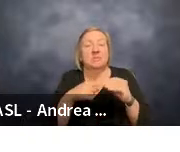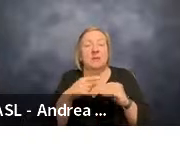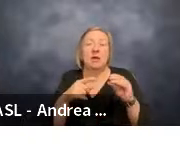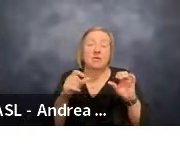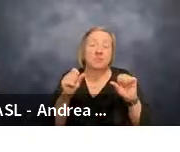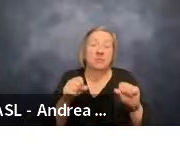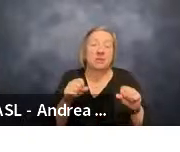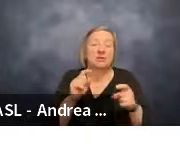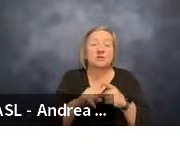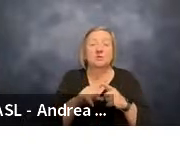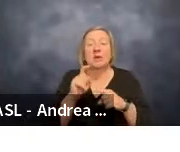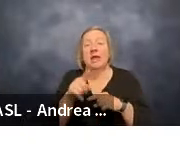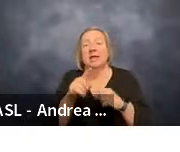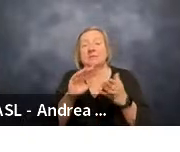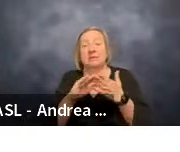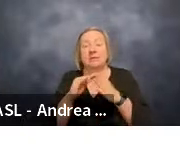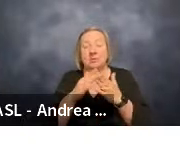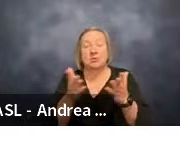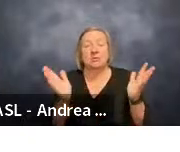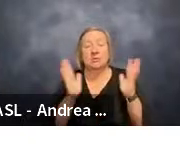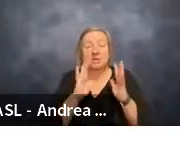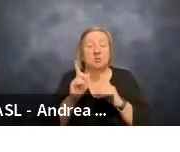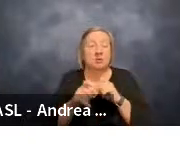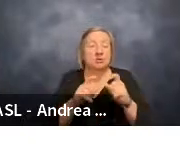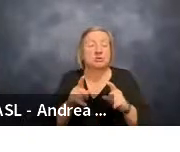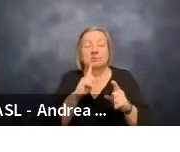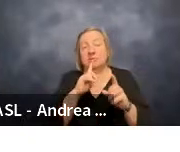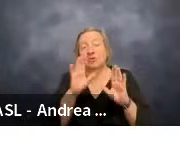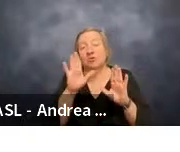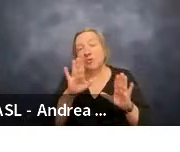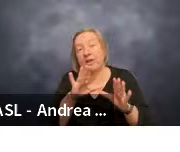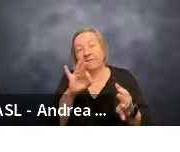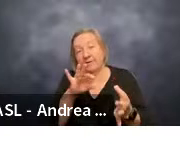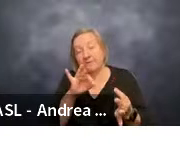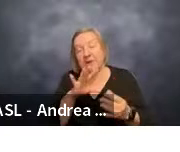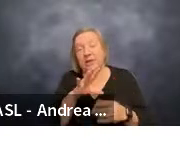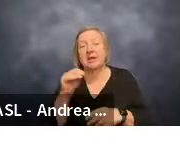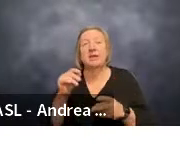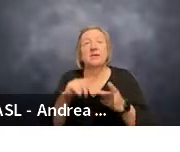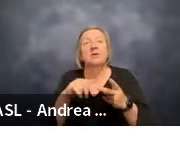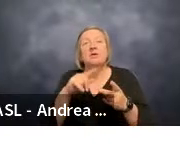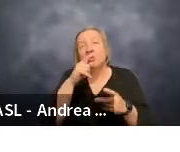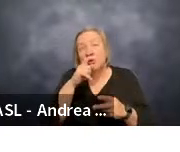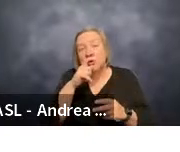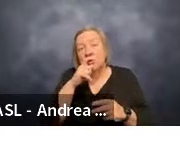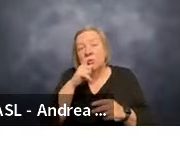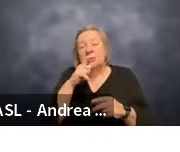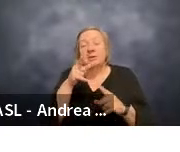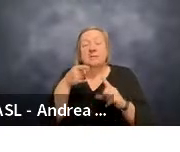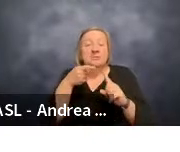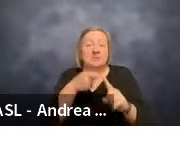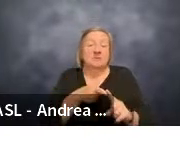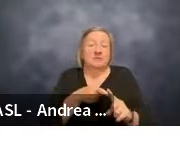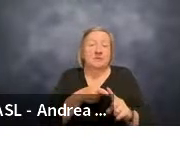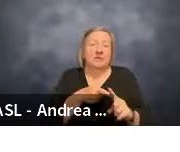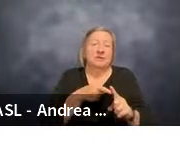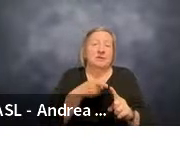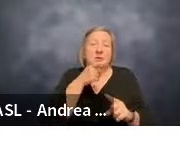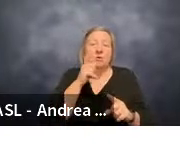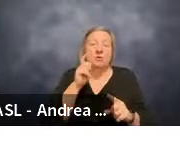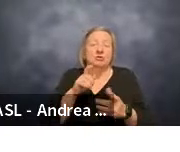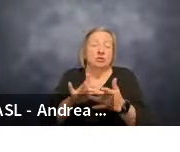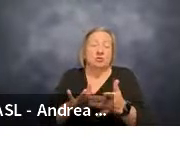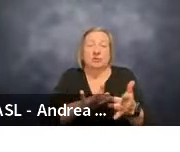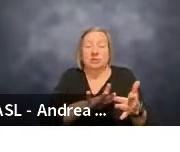to ask the community these questions is great feedback. And then who specifically we should be reaching